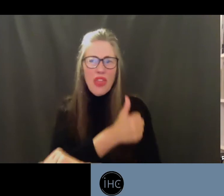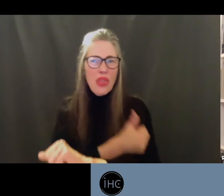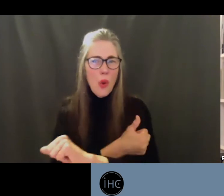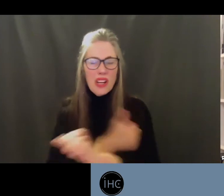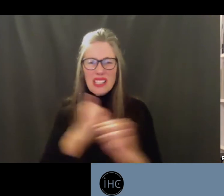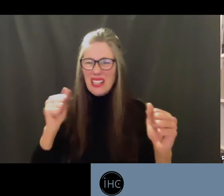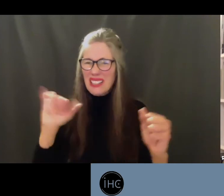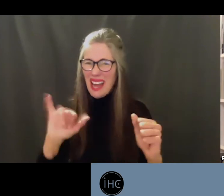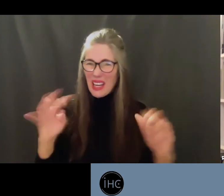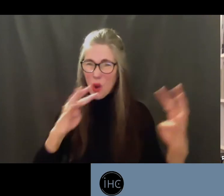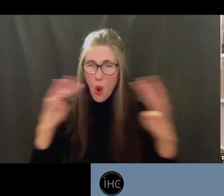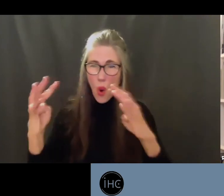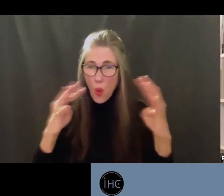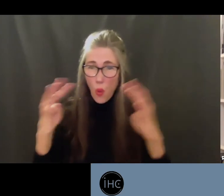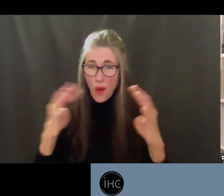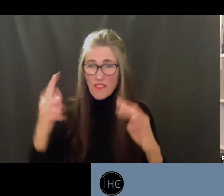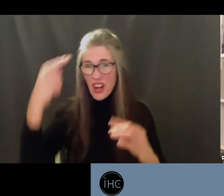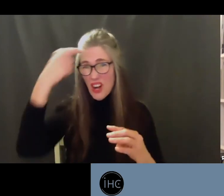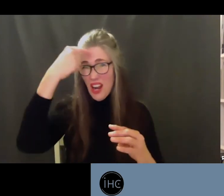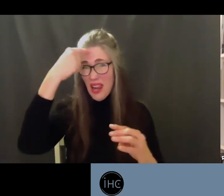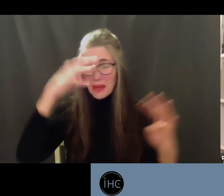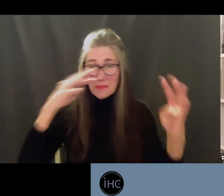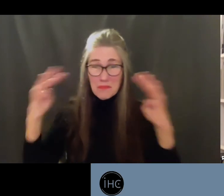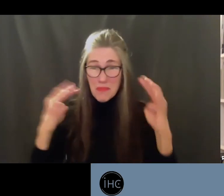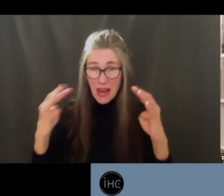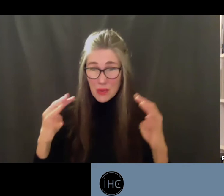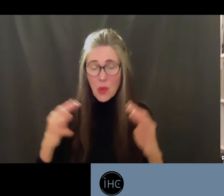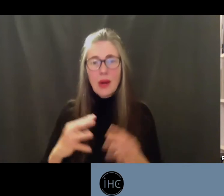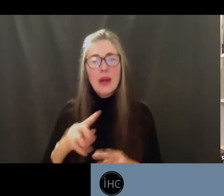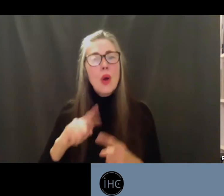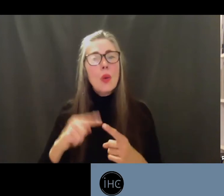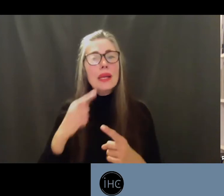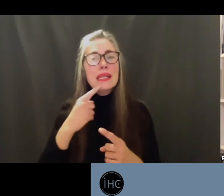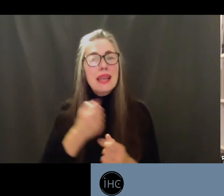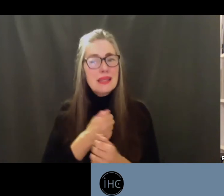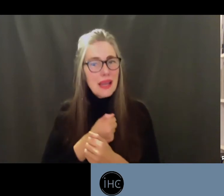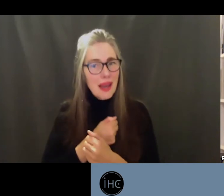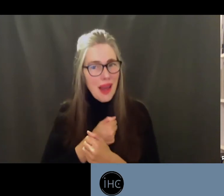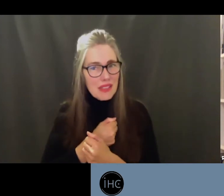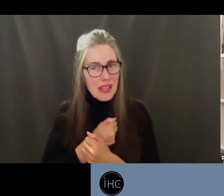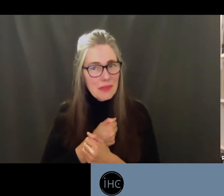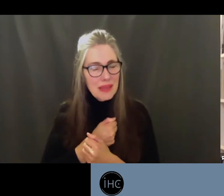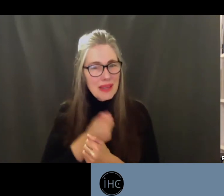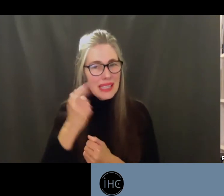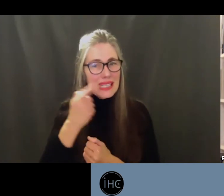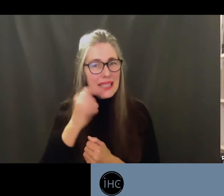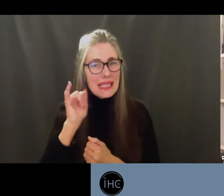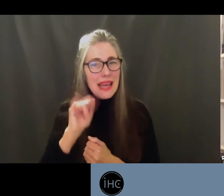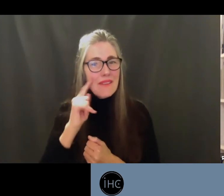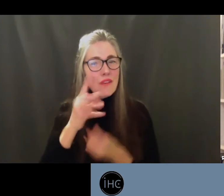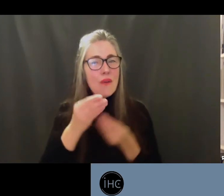things. So when he says he loves them, he needs to cultivate that bond and nourish